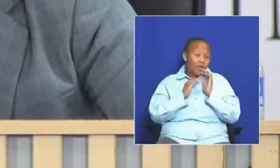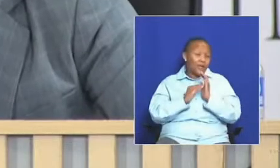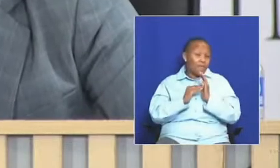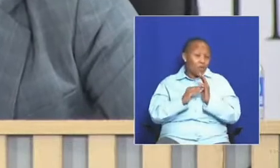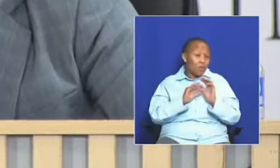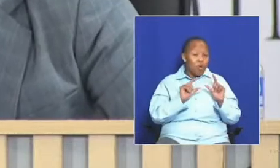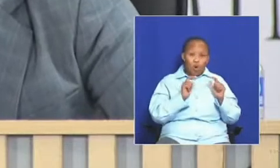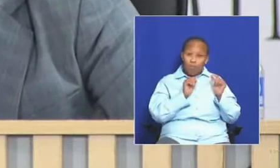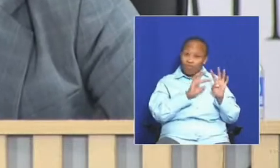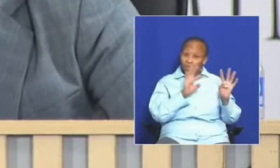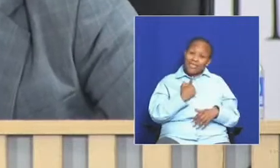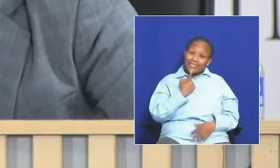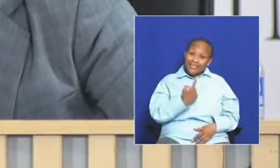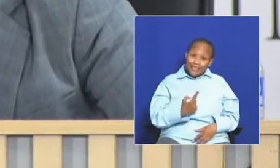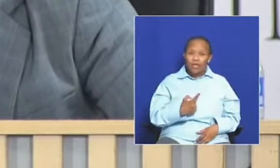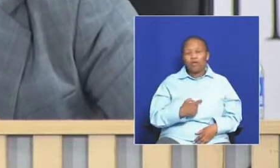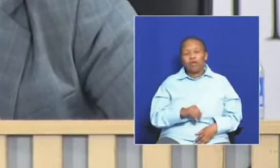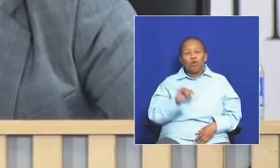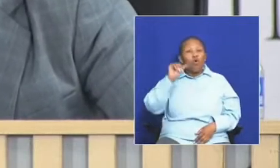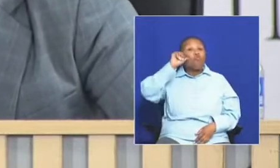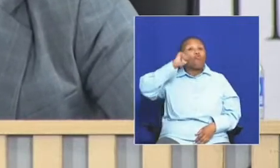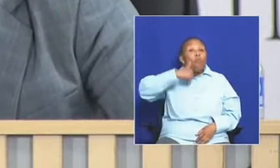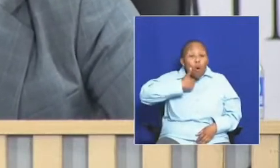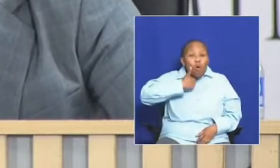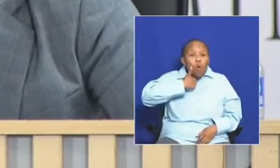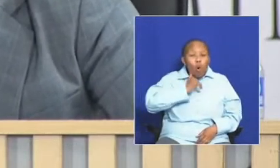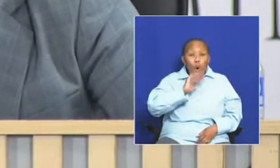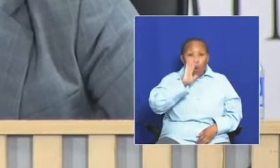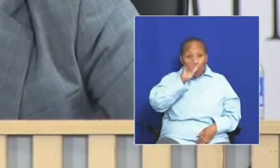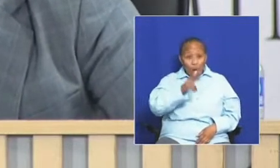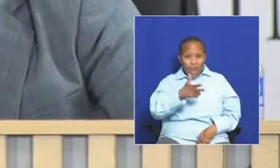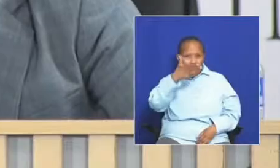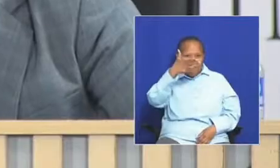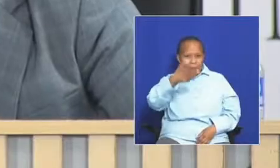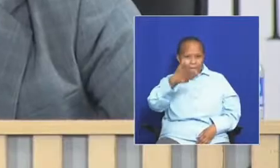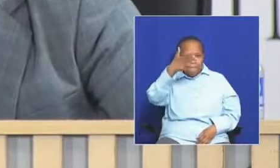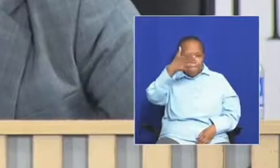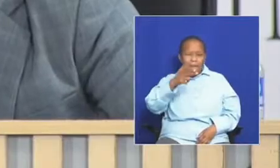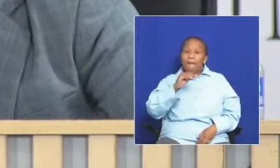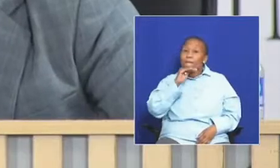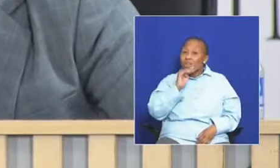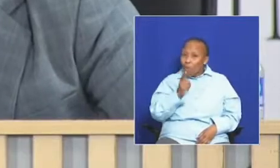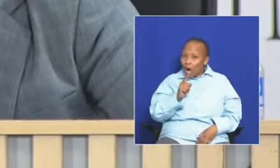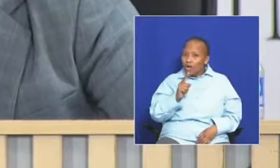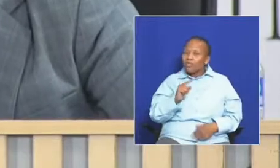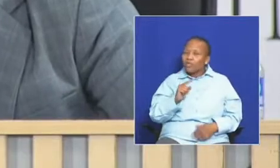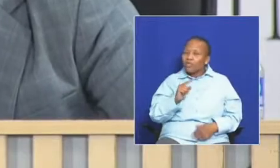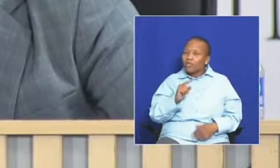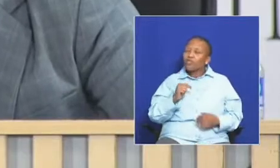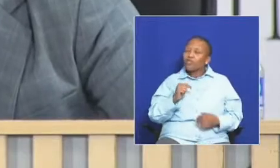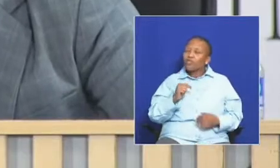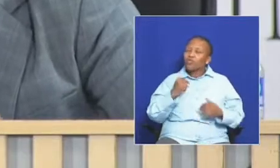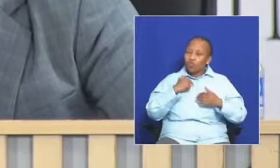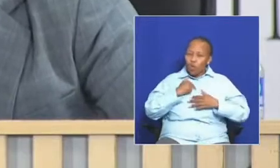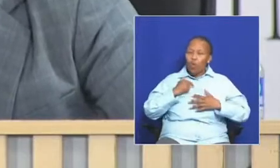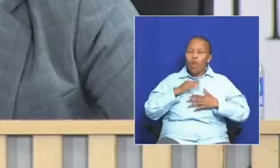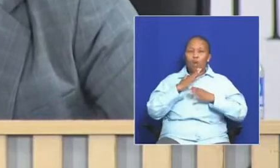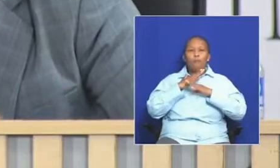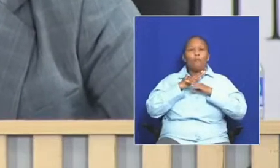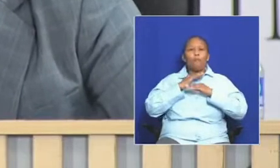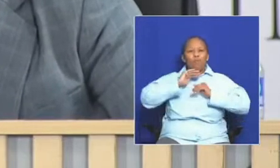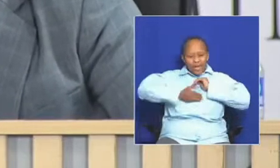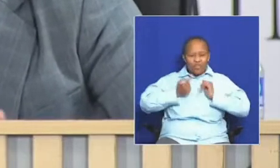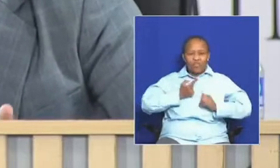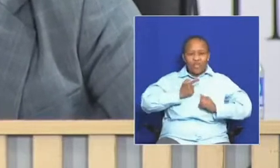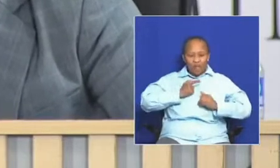obviously you'll be bulletproof for driving an armor. I'm prepared for something. Even SIU, I will know